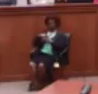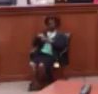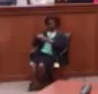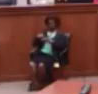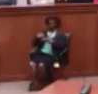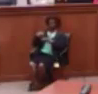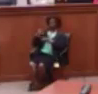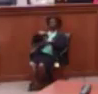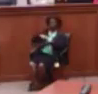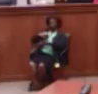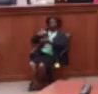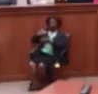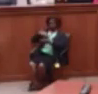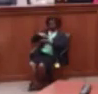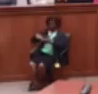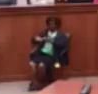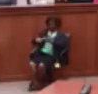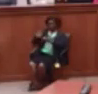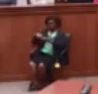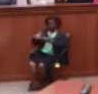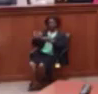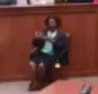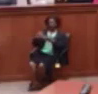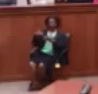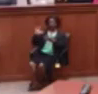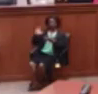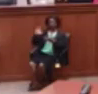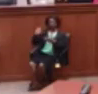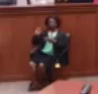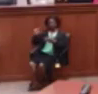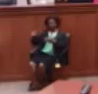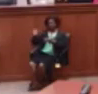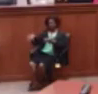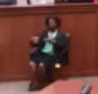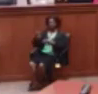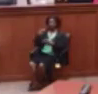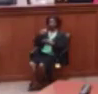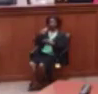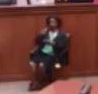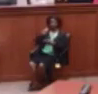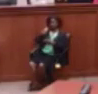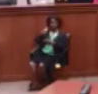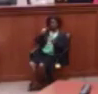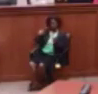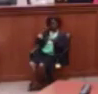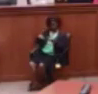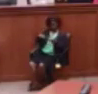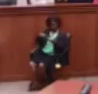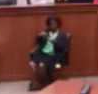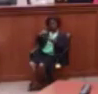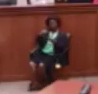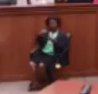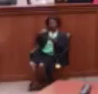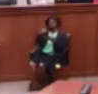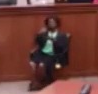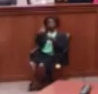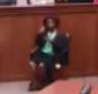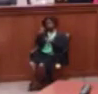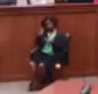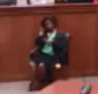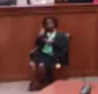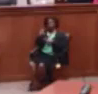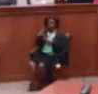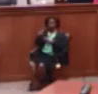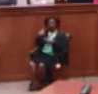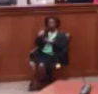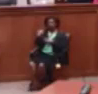getting packaged with included Microsoft Office Word or Microsoft Office